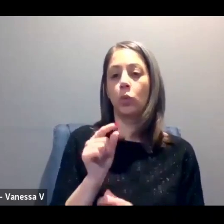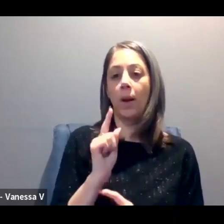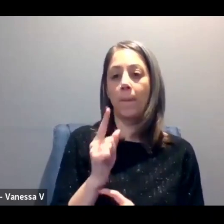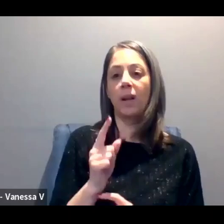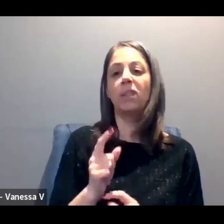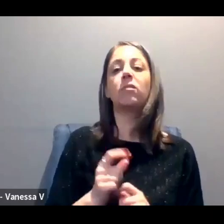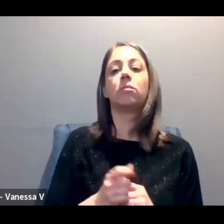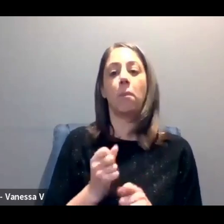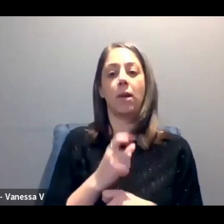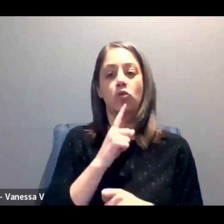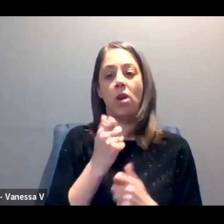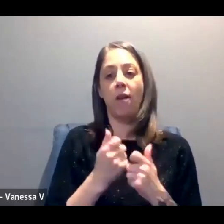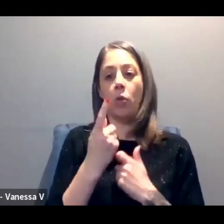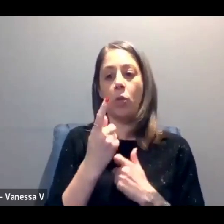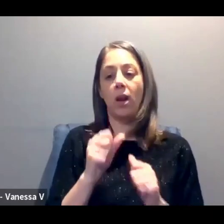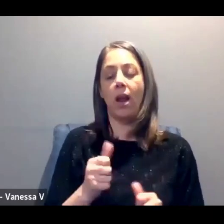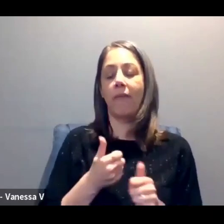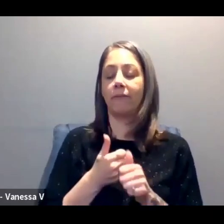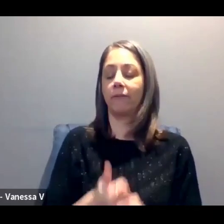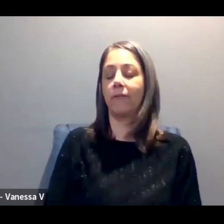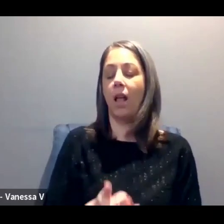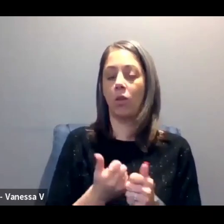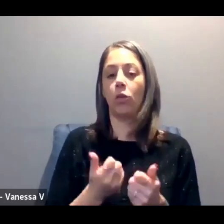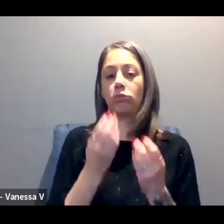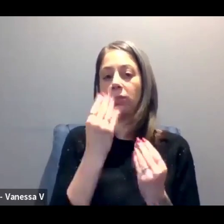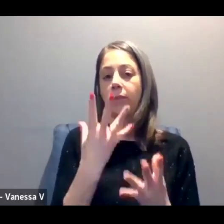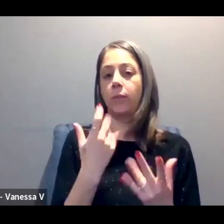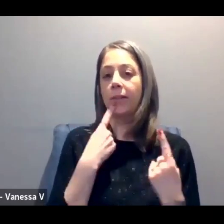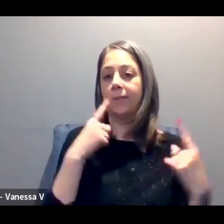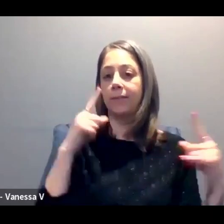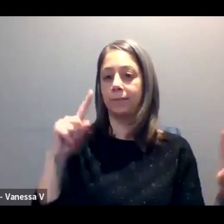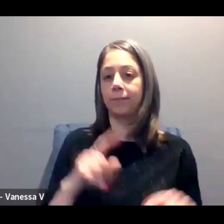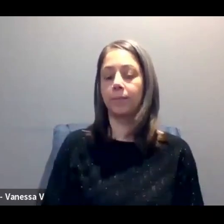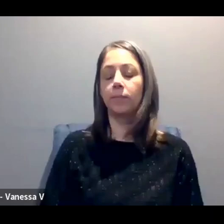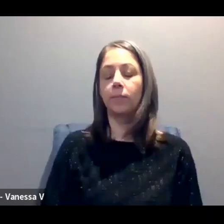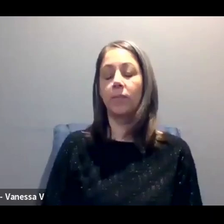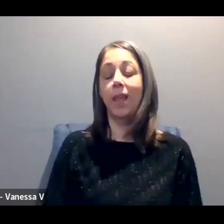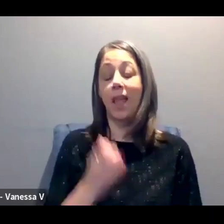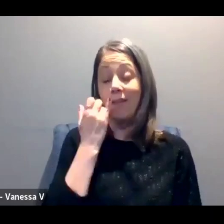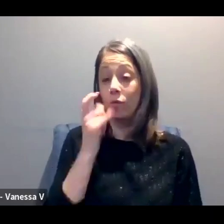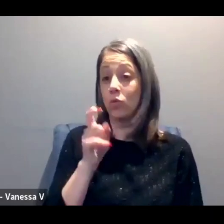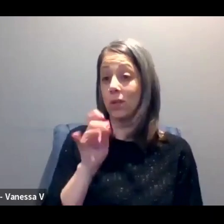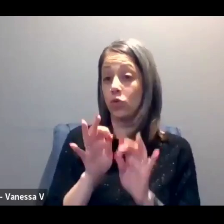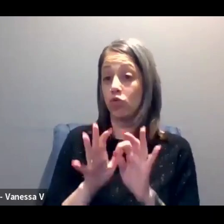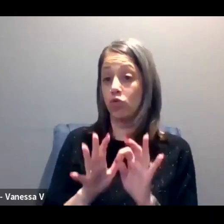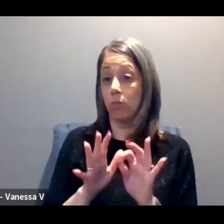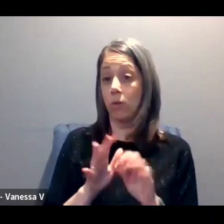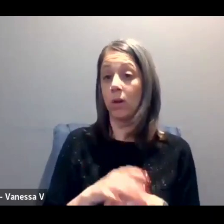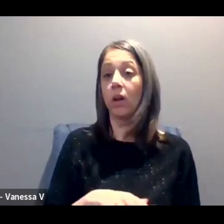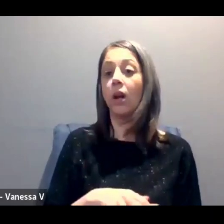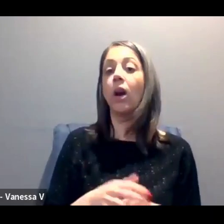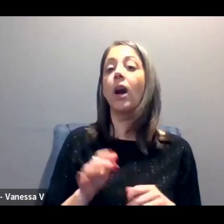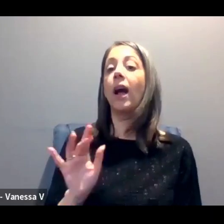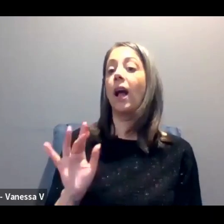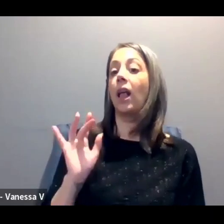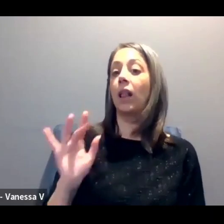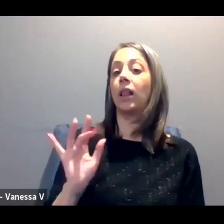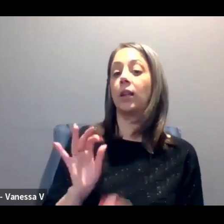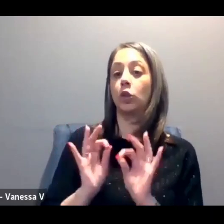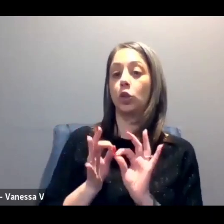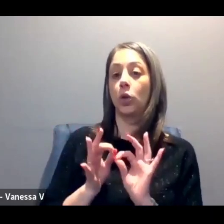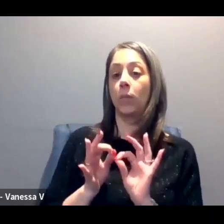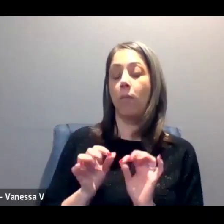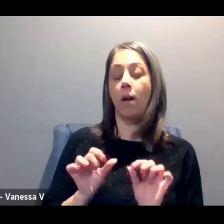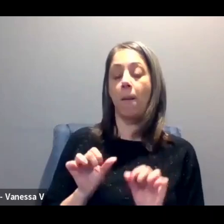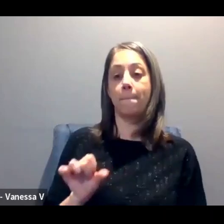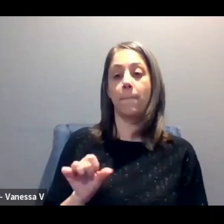can follow the content effectively. If you do need those interpretations, you will just want to click the interpretation button on